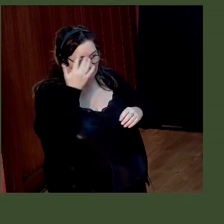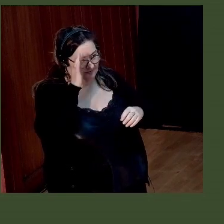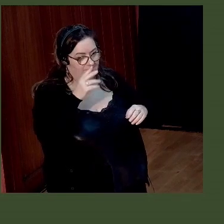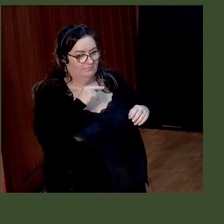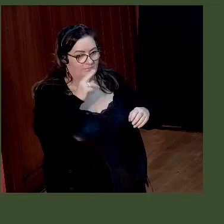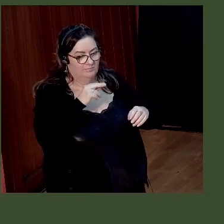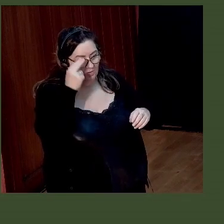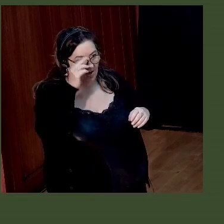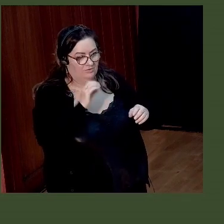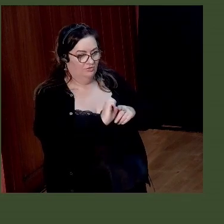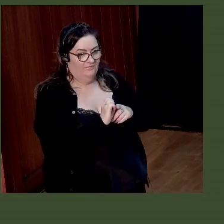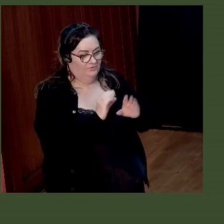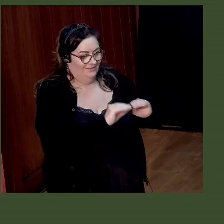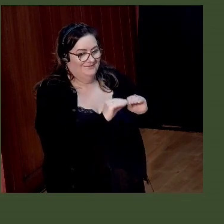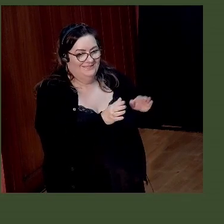country.